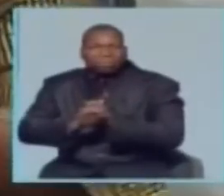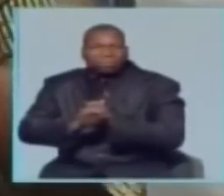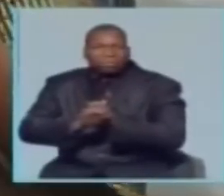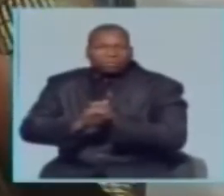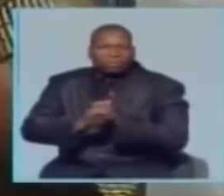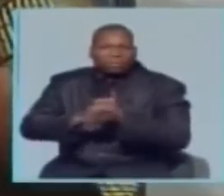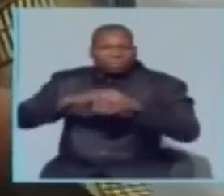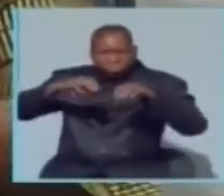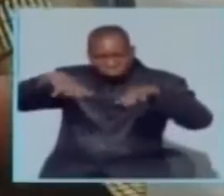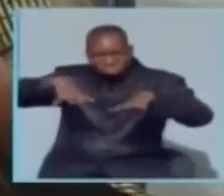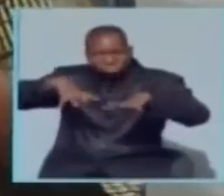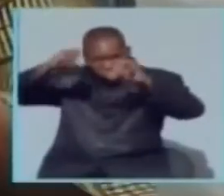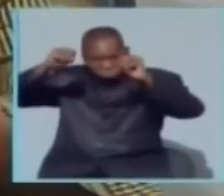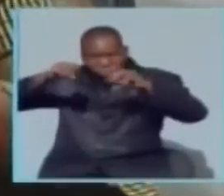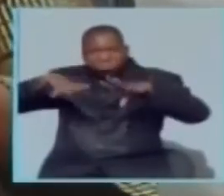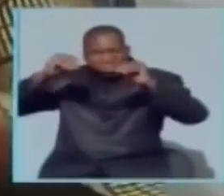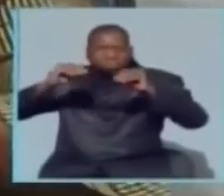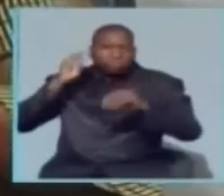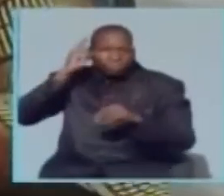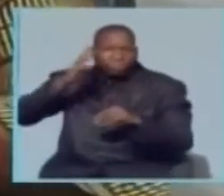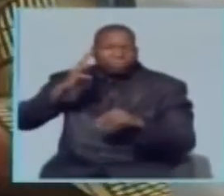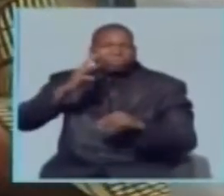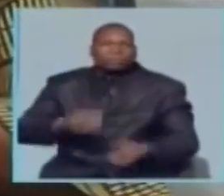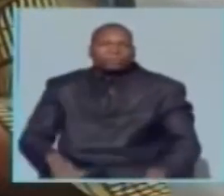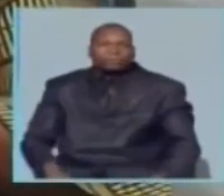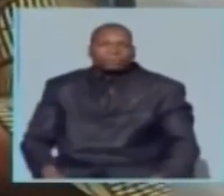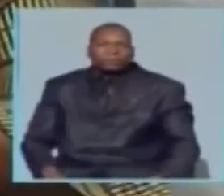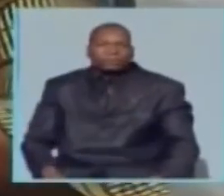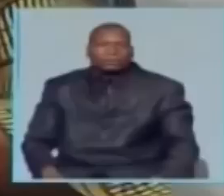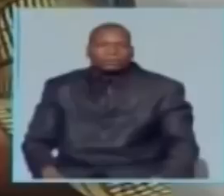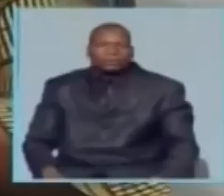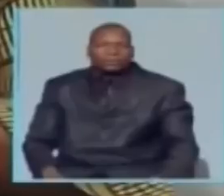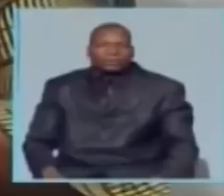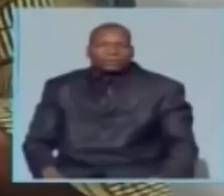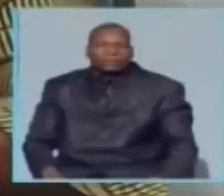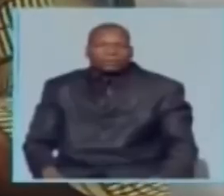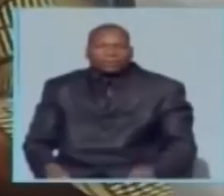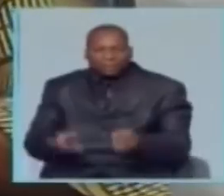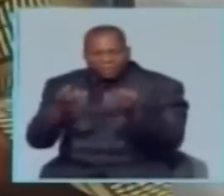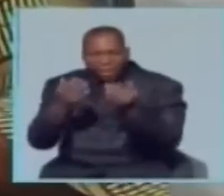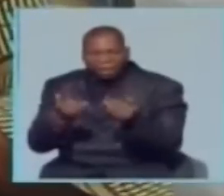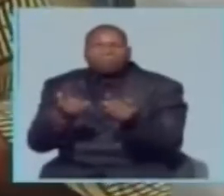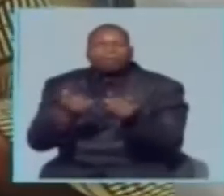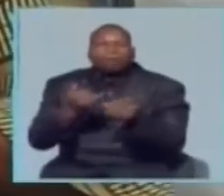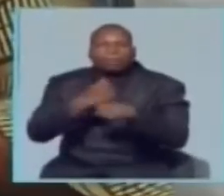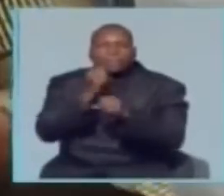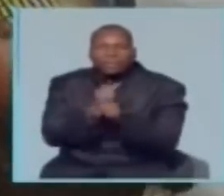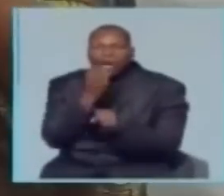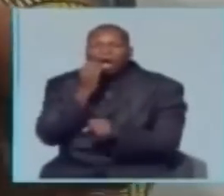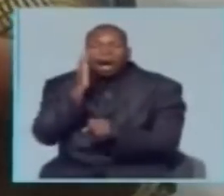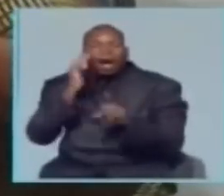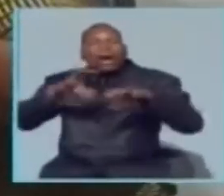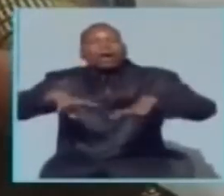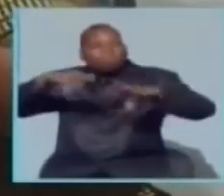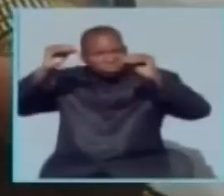supply. And this cutting back of the load is what now extends becomes load shedding in our homes. Right. Because